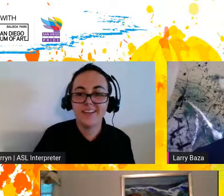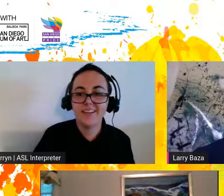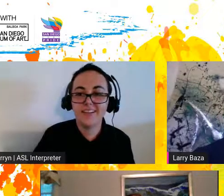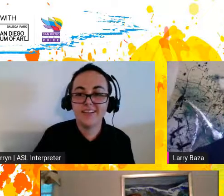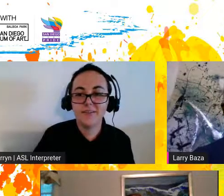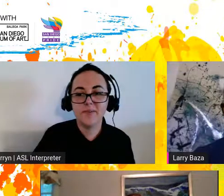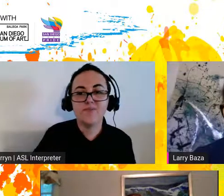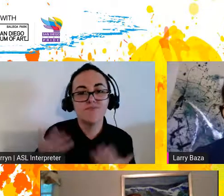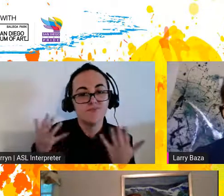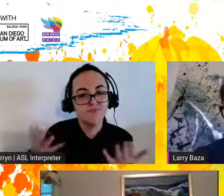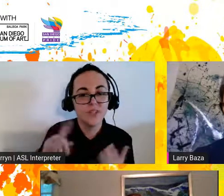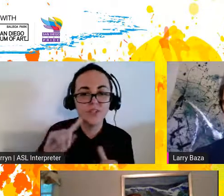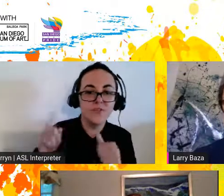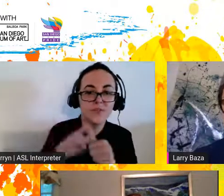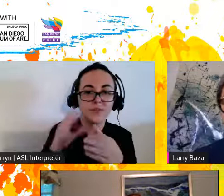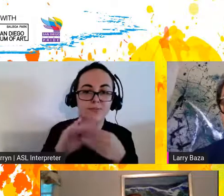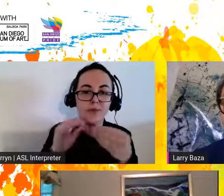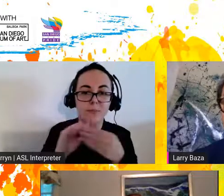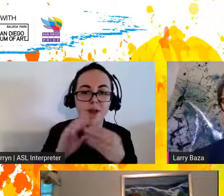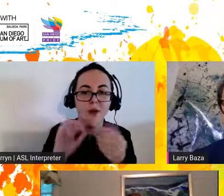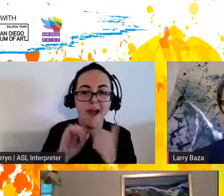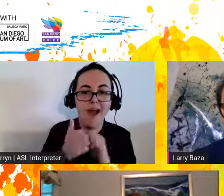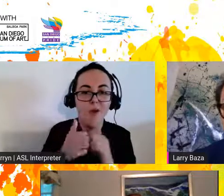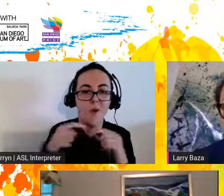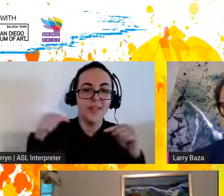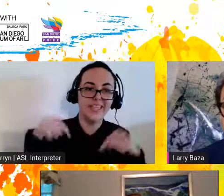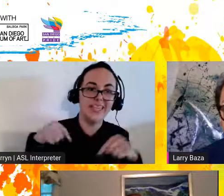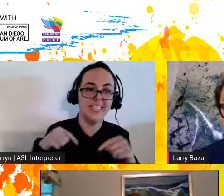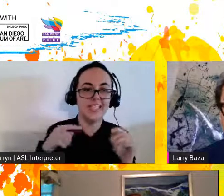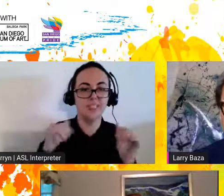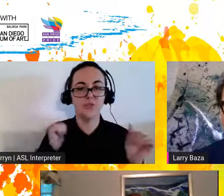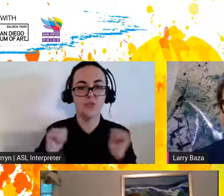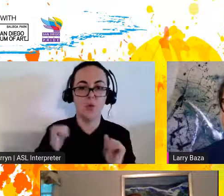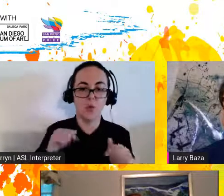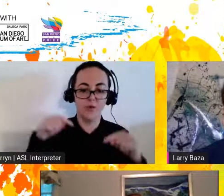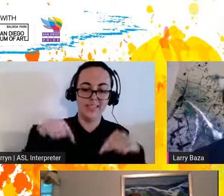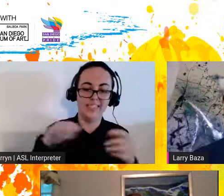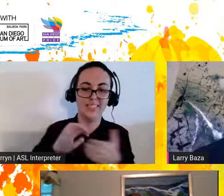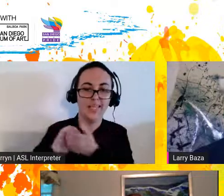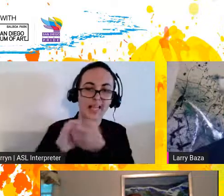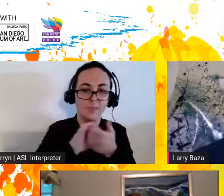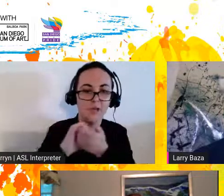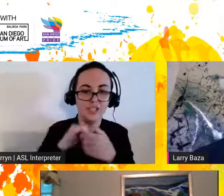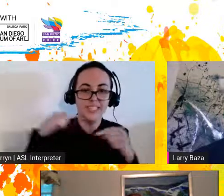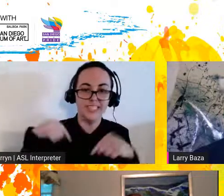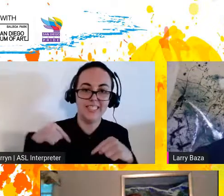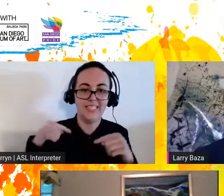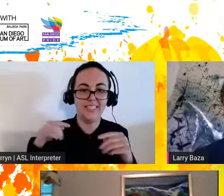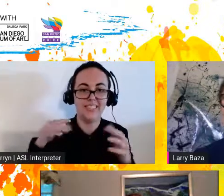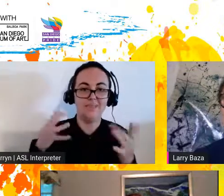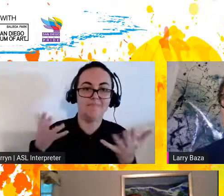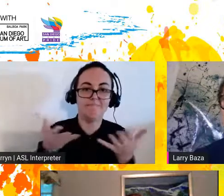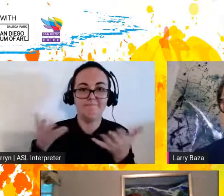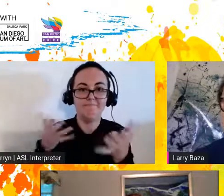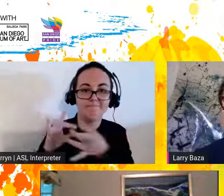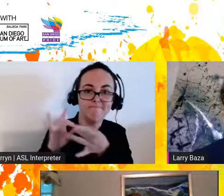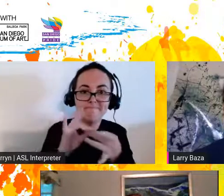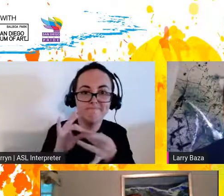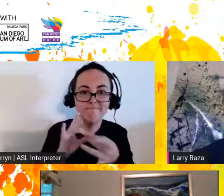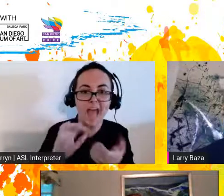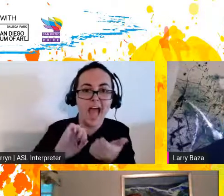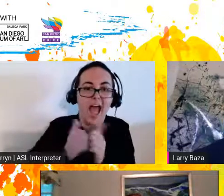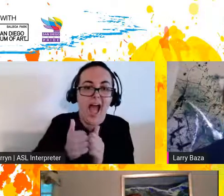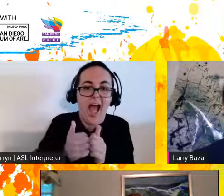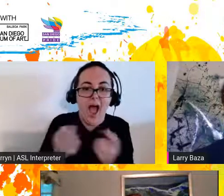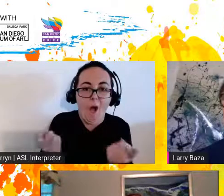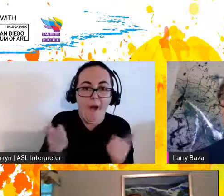show, this collaboration, this partnership, how did it come about, Lucas? And so, well, let's start